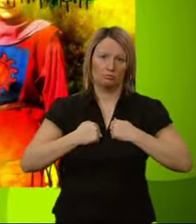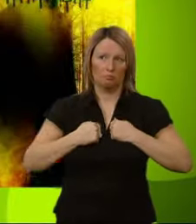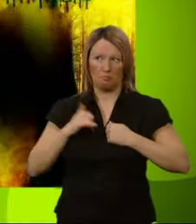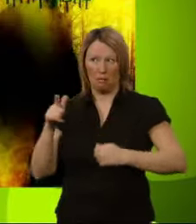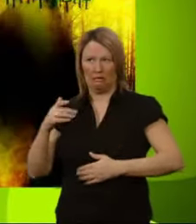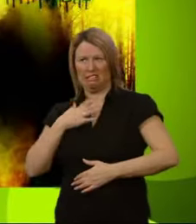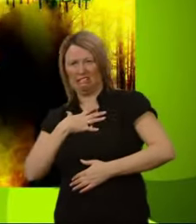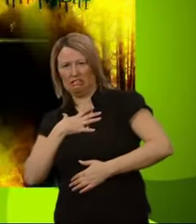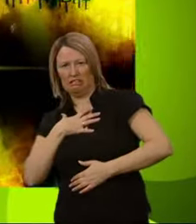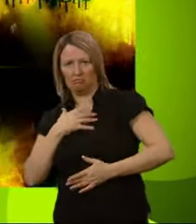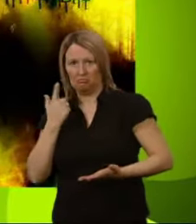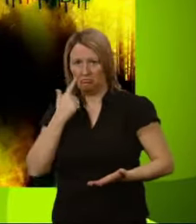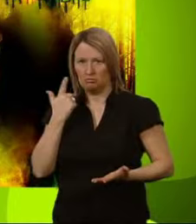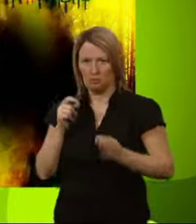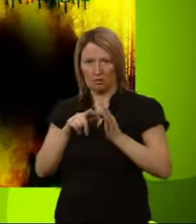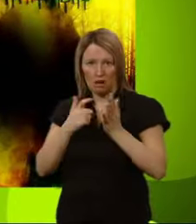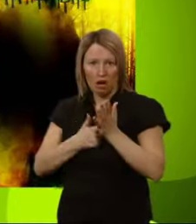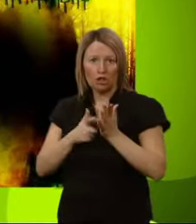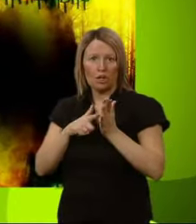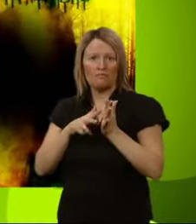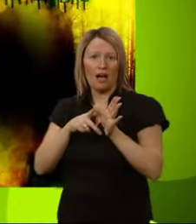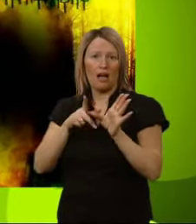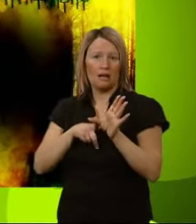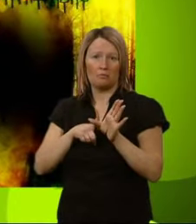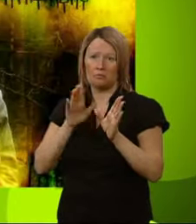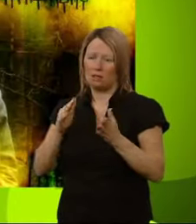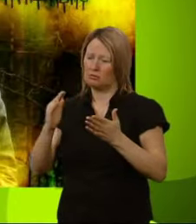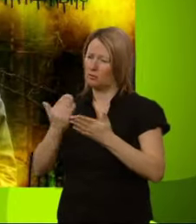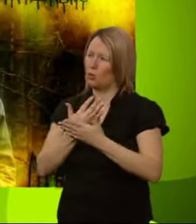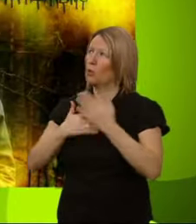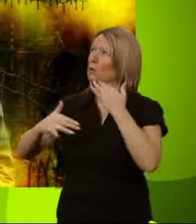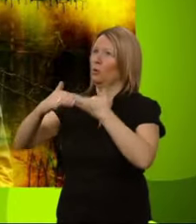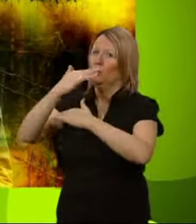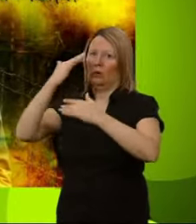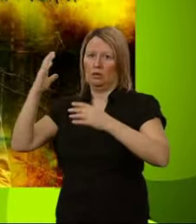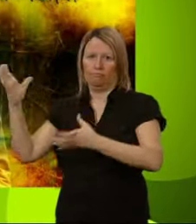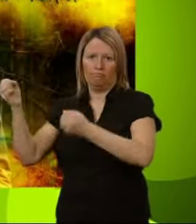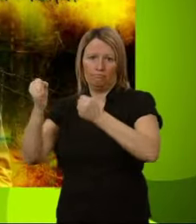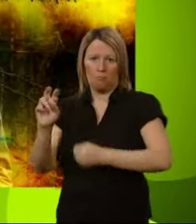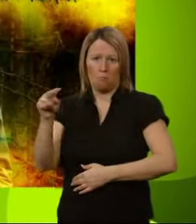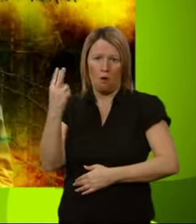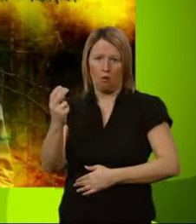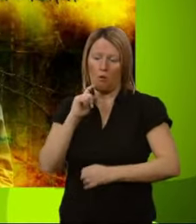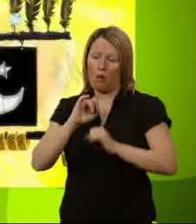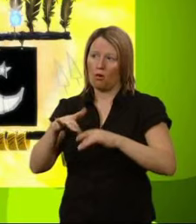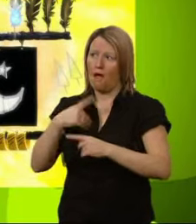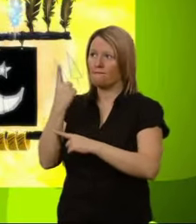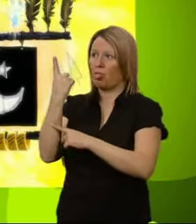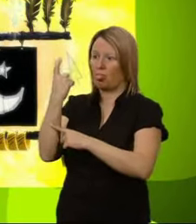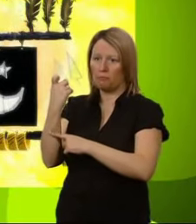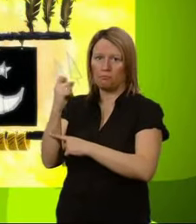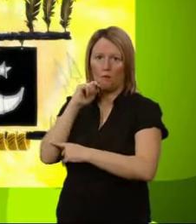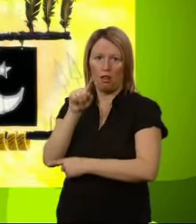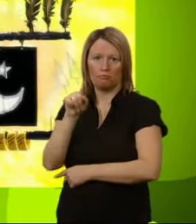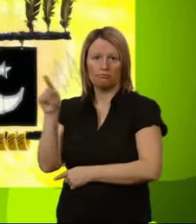decision? Bertar and Javmi must be rescued from the mists, and both must lose another life. Each has only